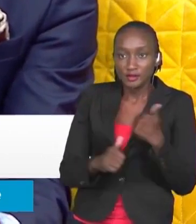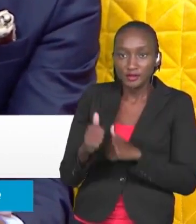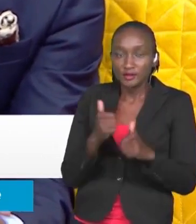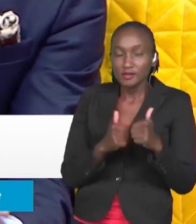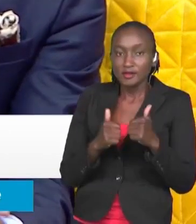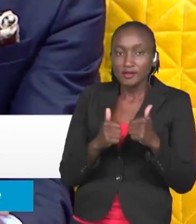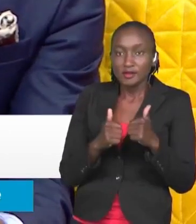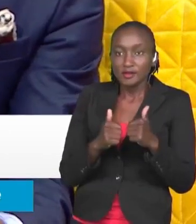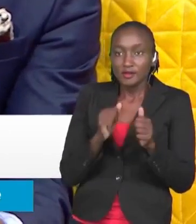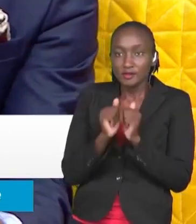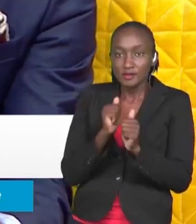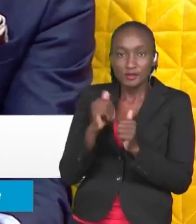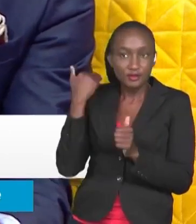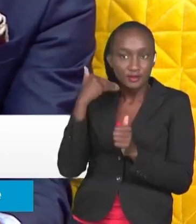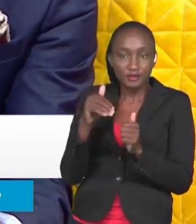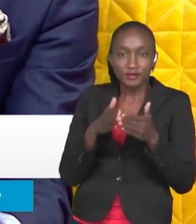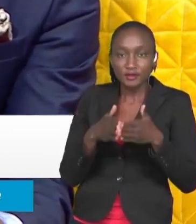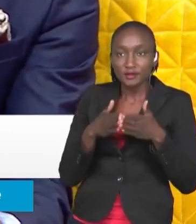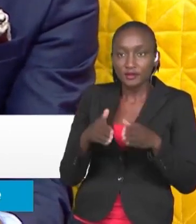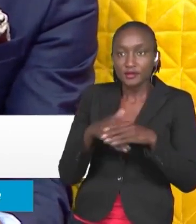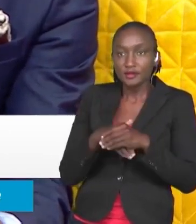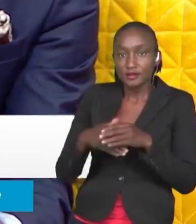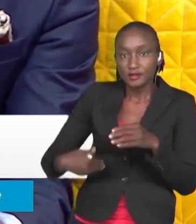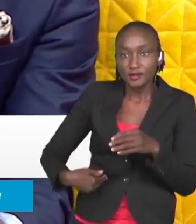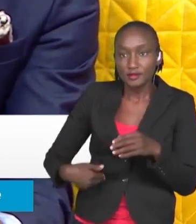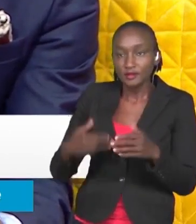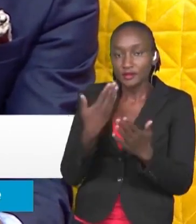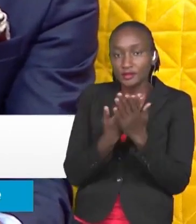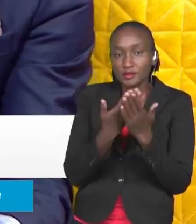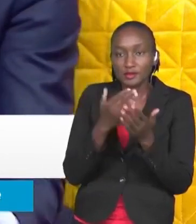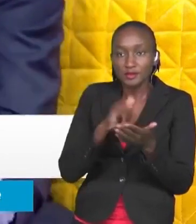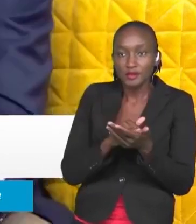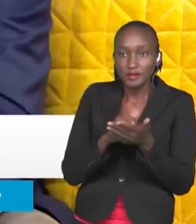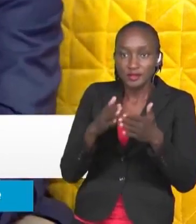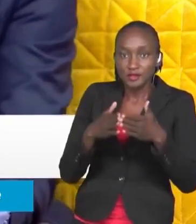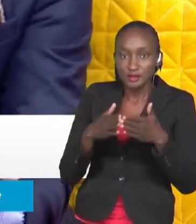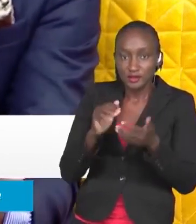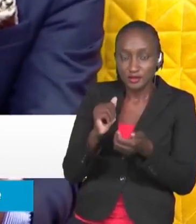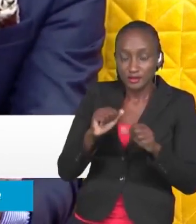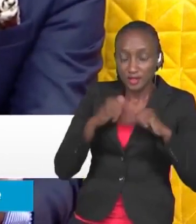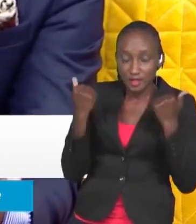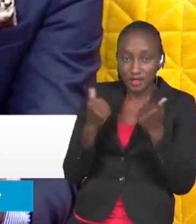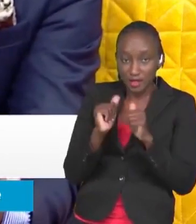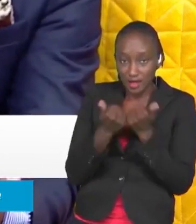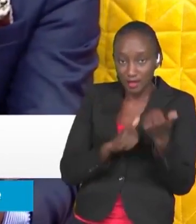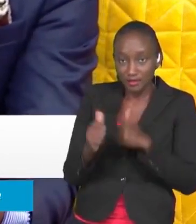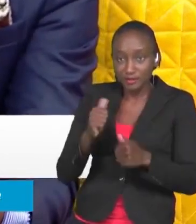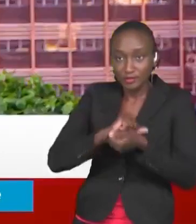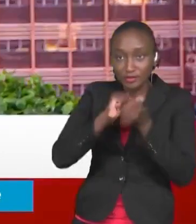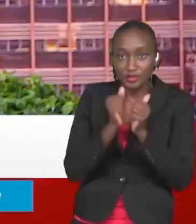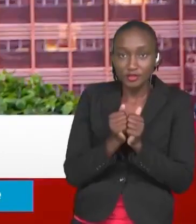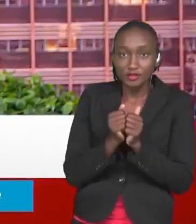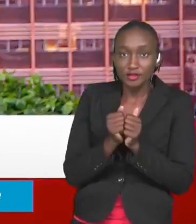Act, which criminalizes sex among teenagers, and had proposed that the section be amended. The Romeo and Juliet